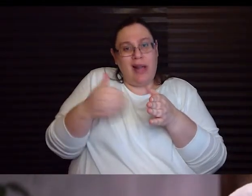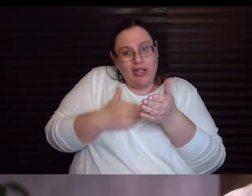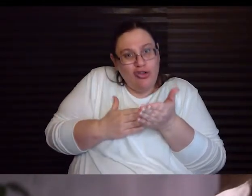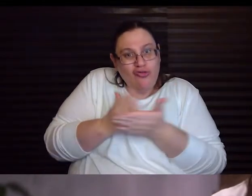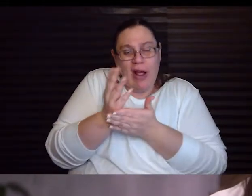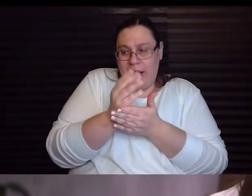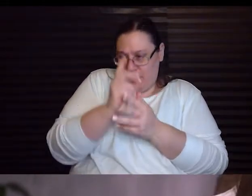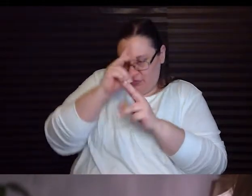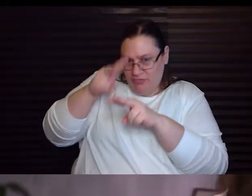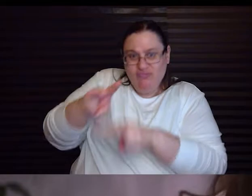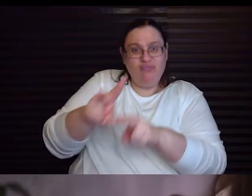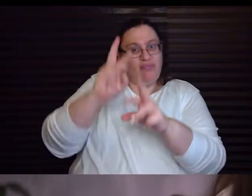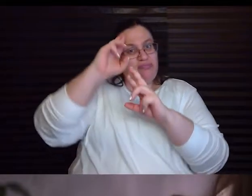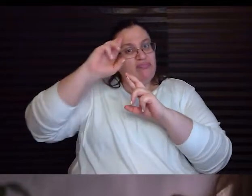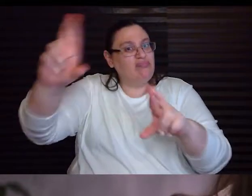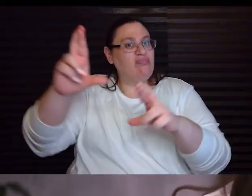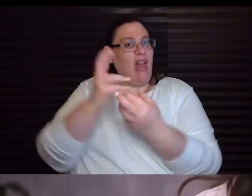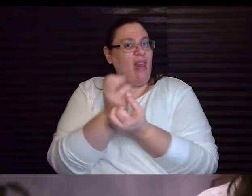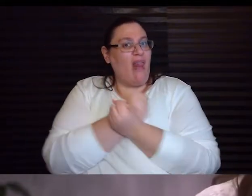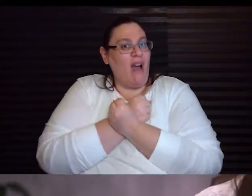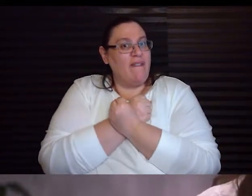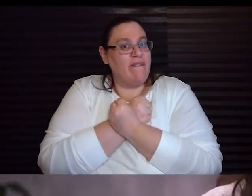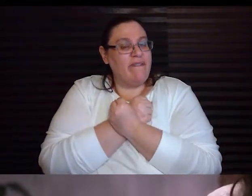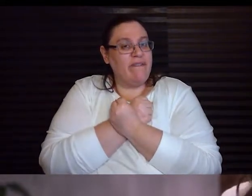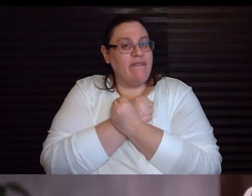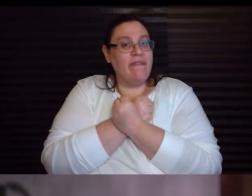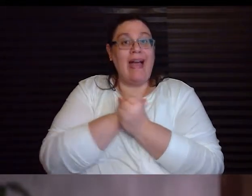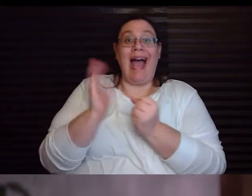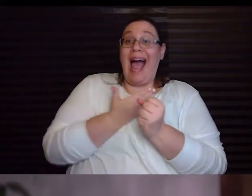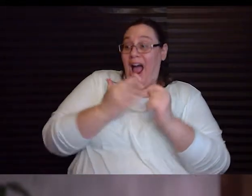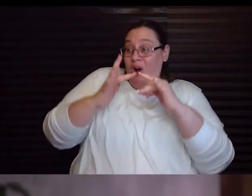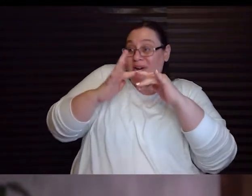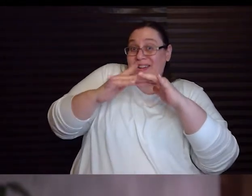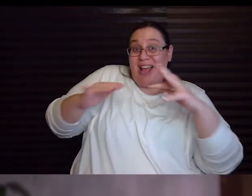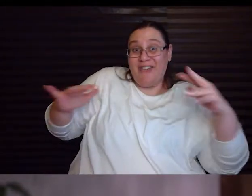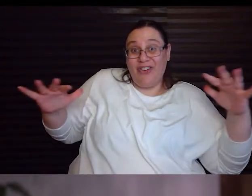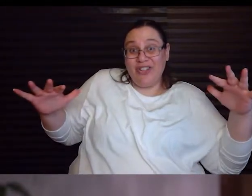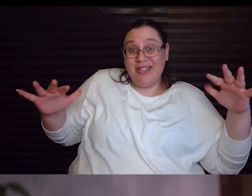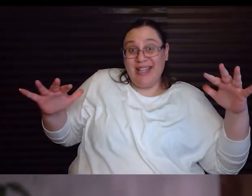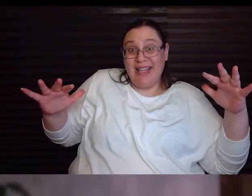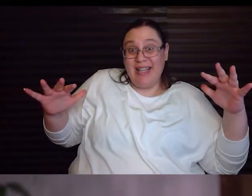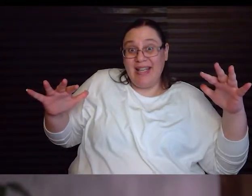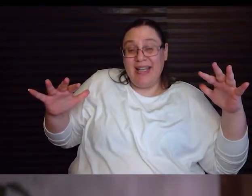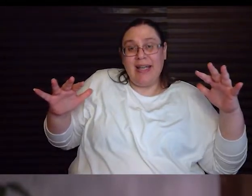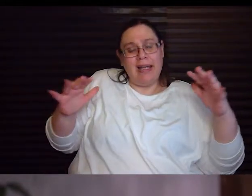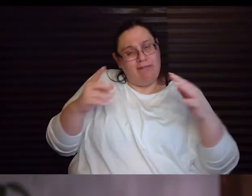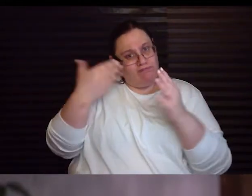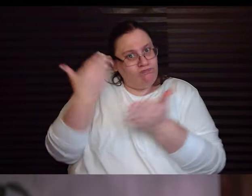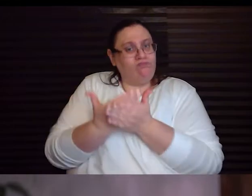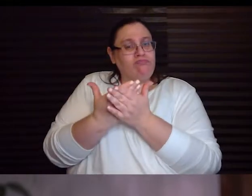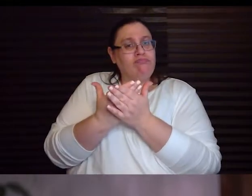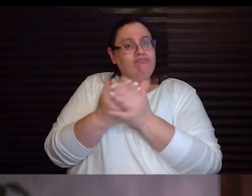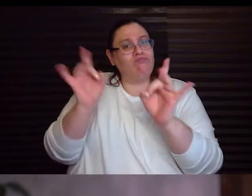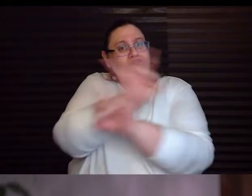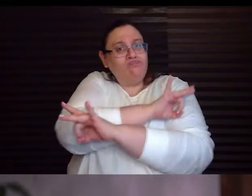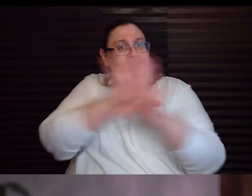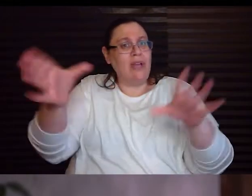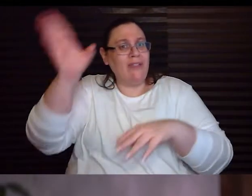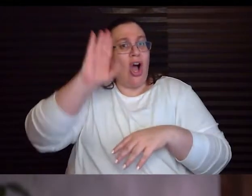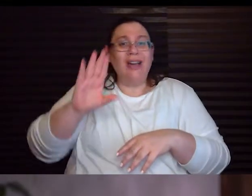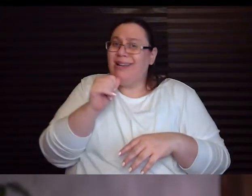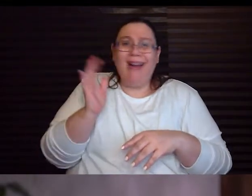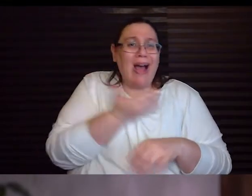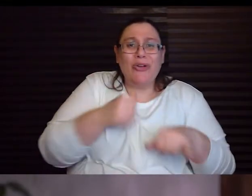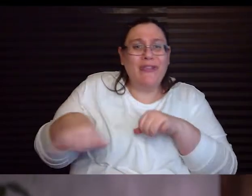to be treated with dignity and love. That our diversity, not our uniformity, is a testament to the greatness